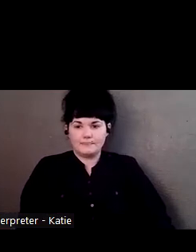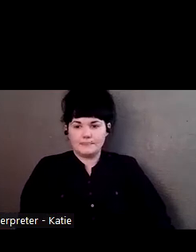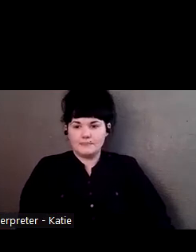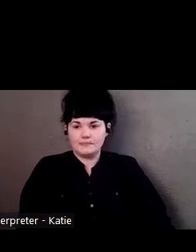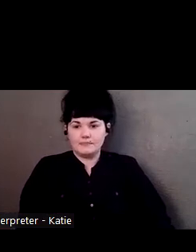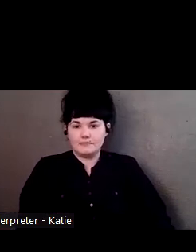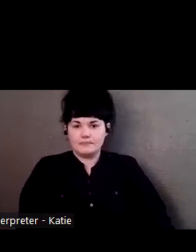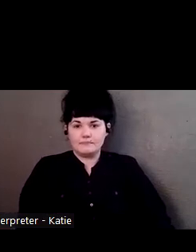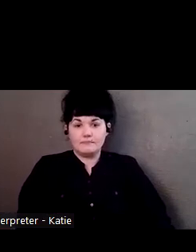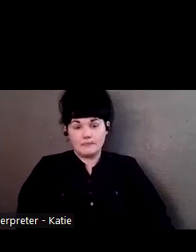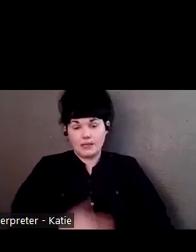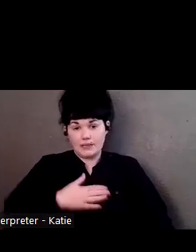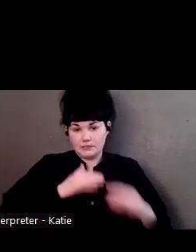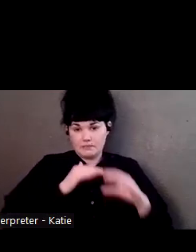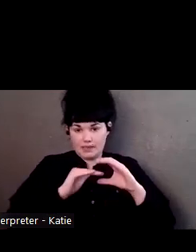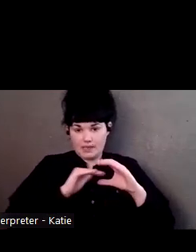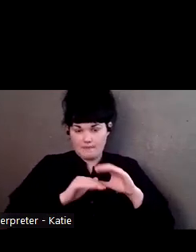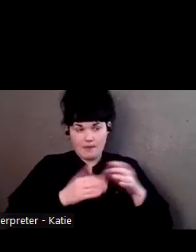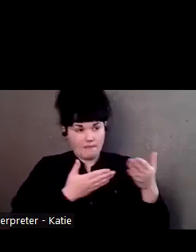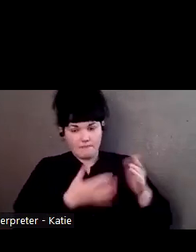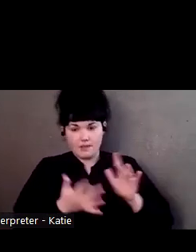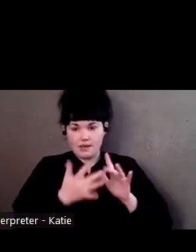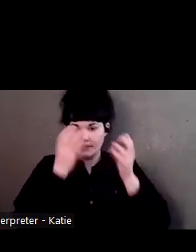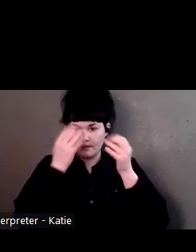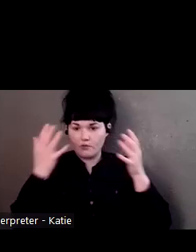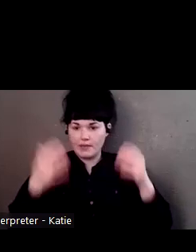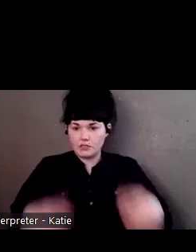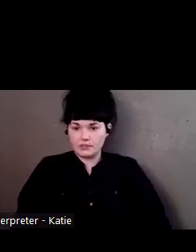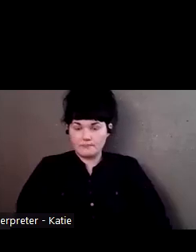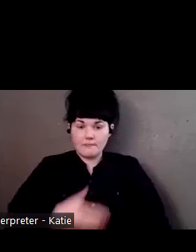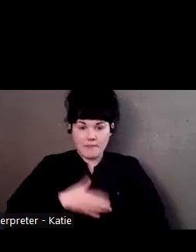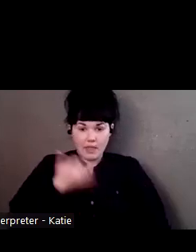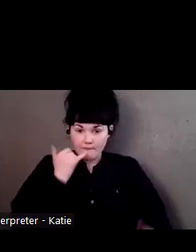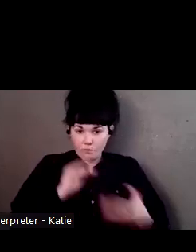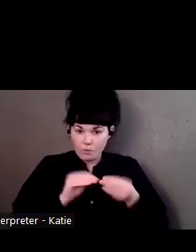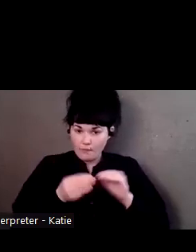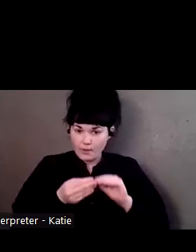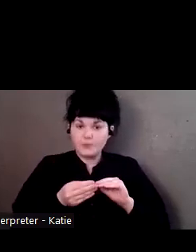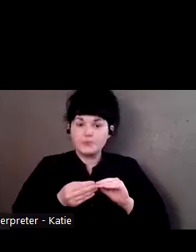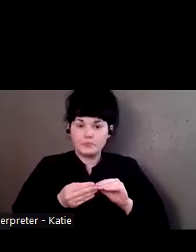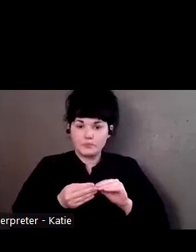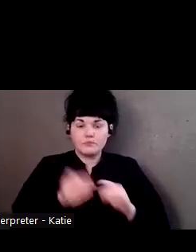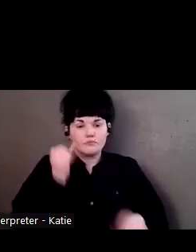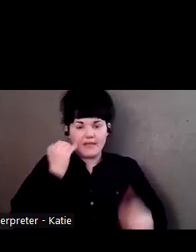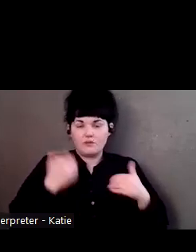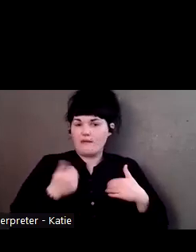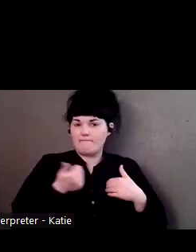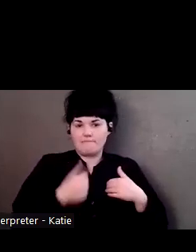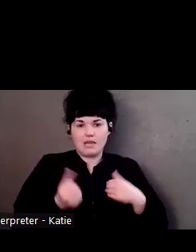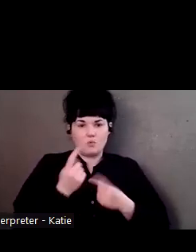So here is my email address, my contact information, including my phone number, if you do have any future